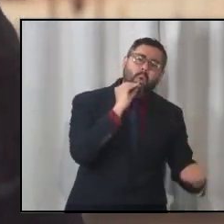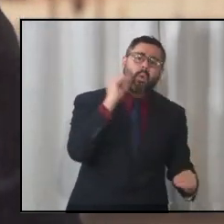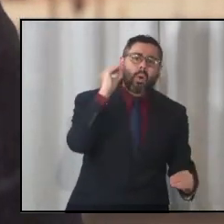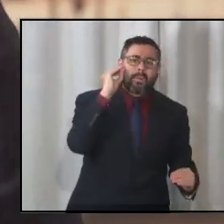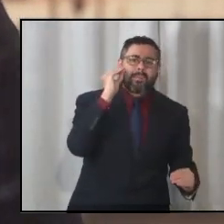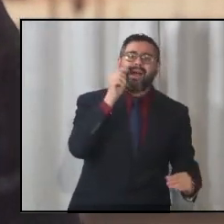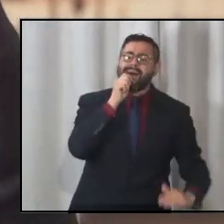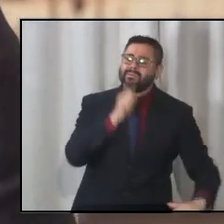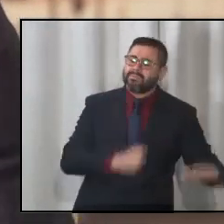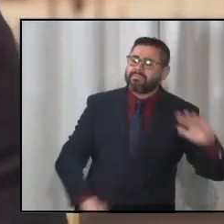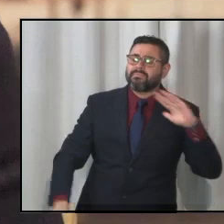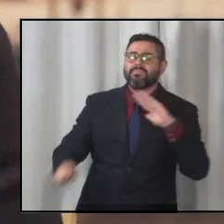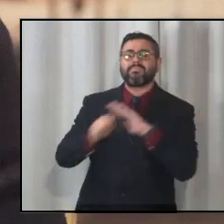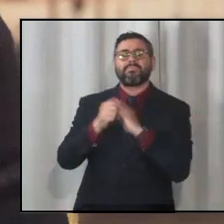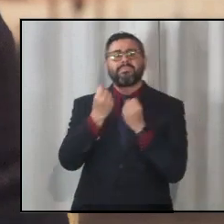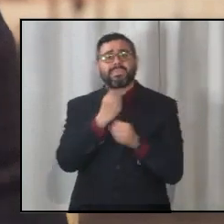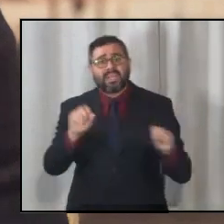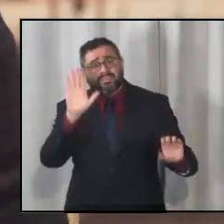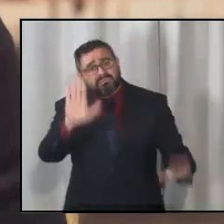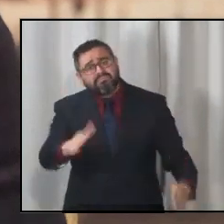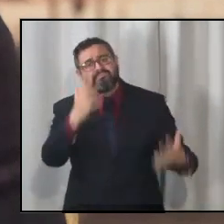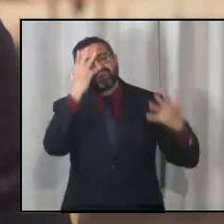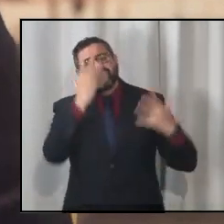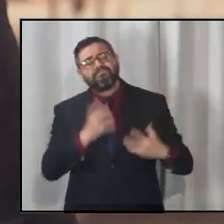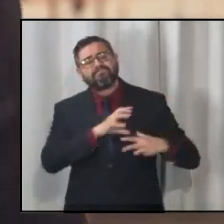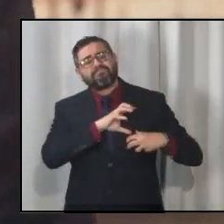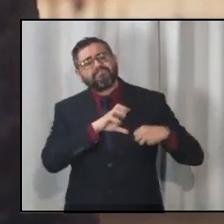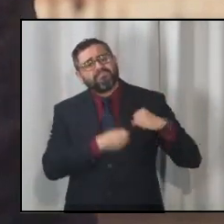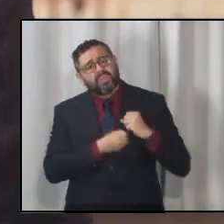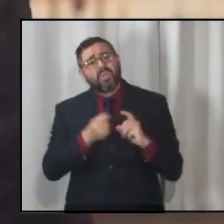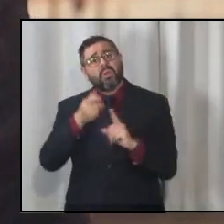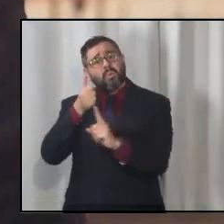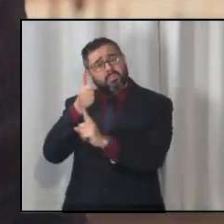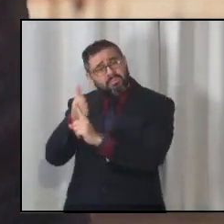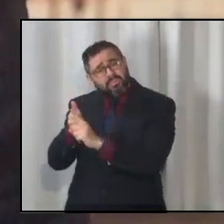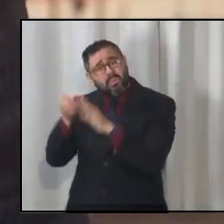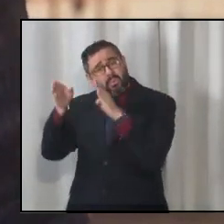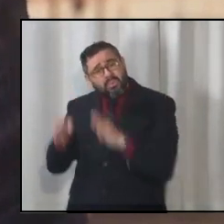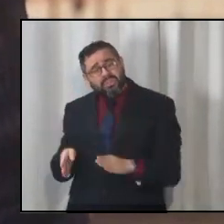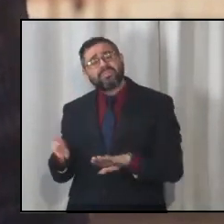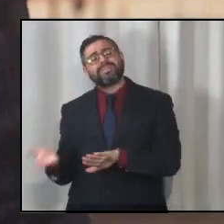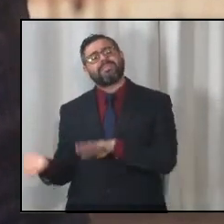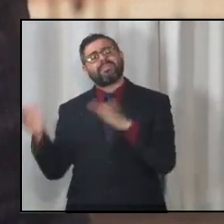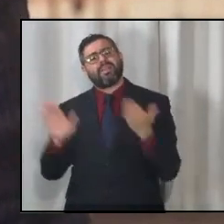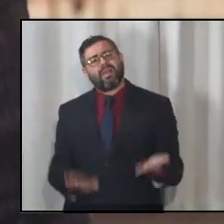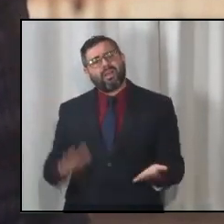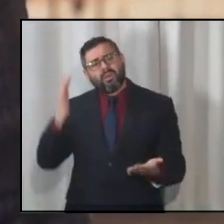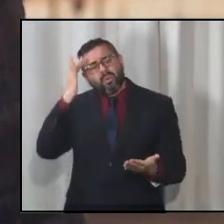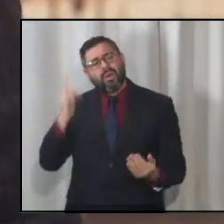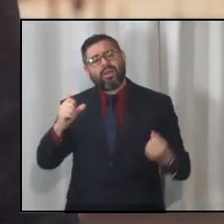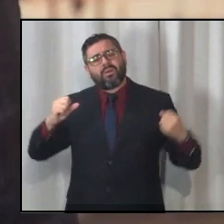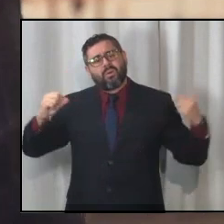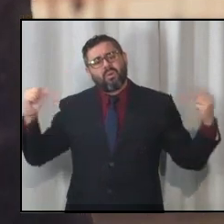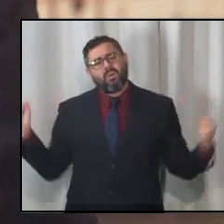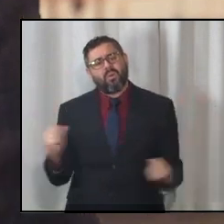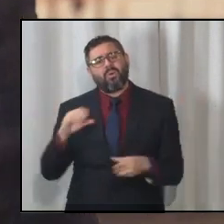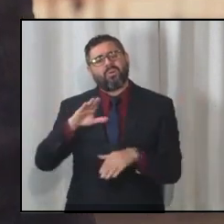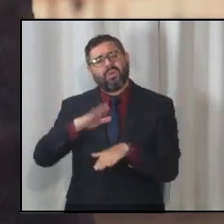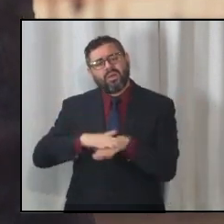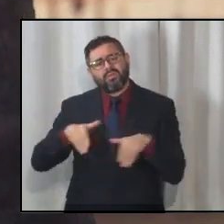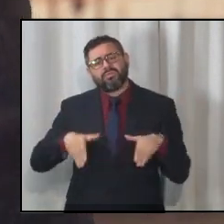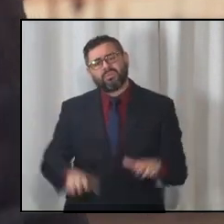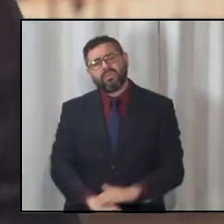Friday, a community member who's experiencing homelessness tragically died due to exposure. This is